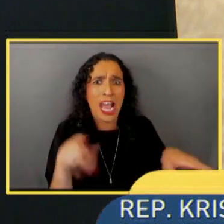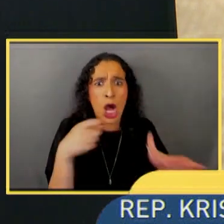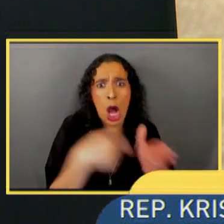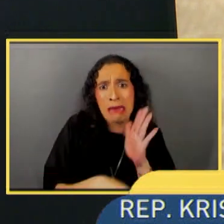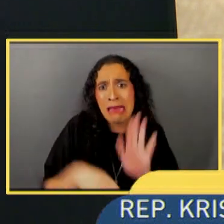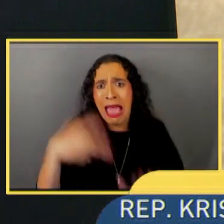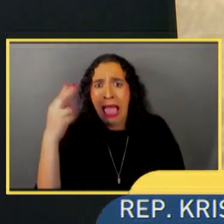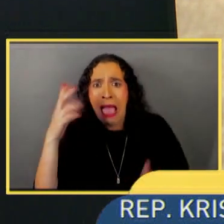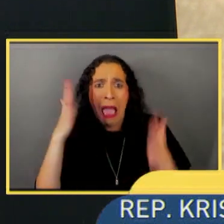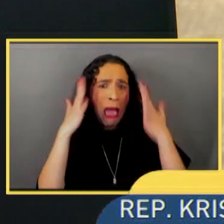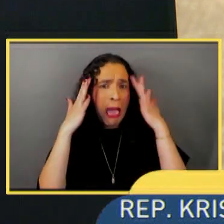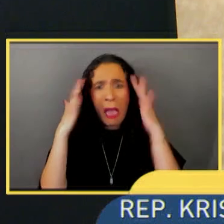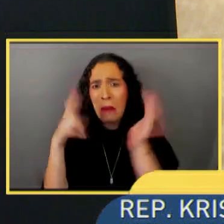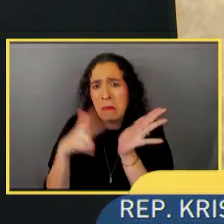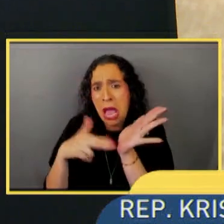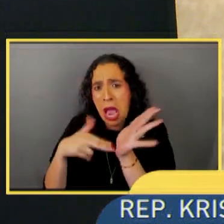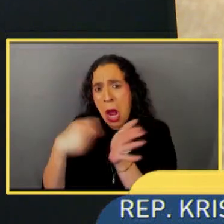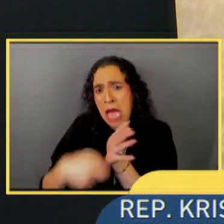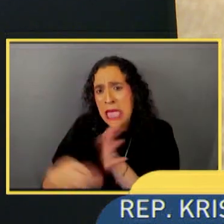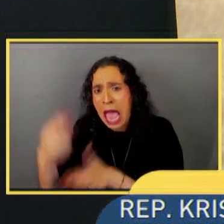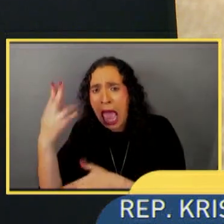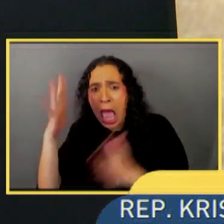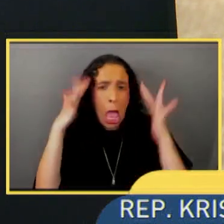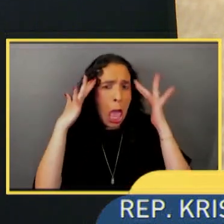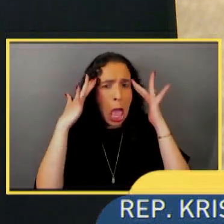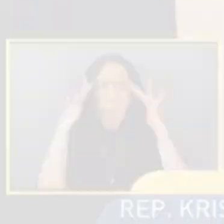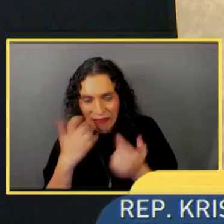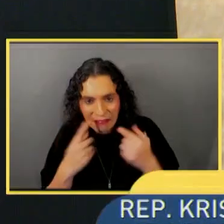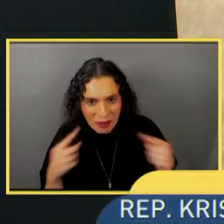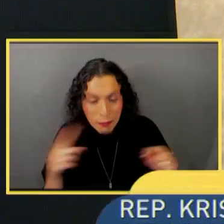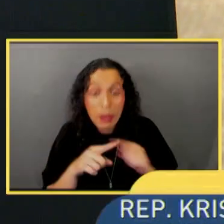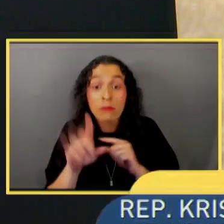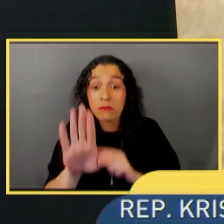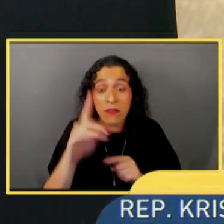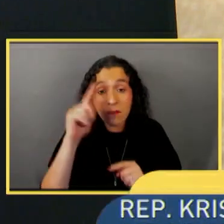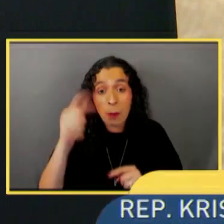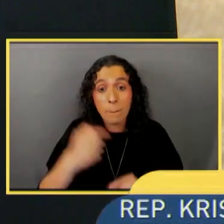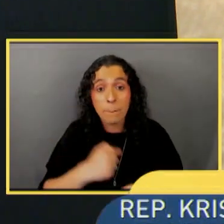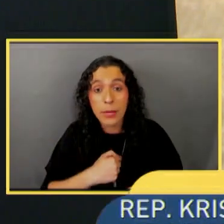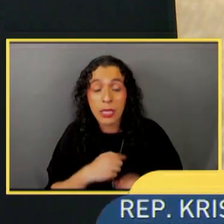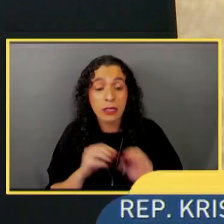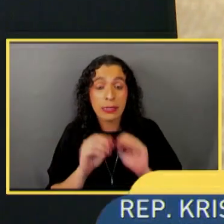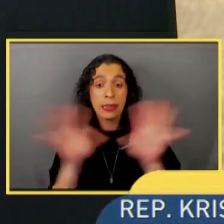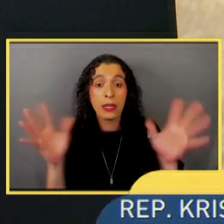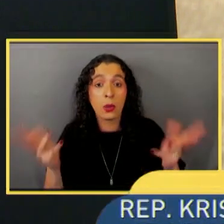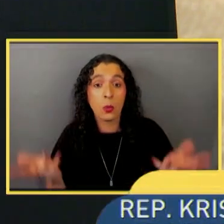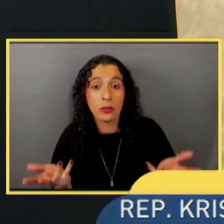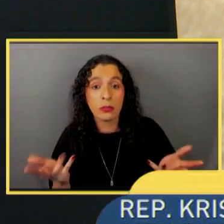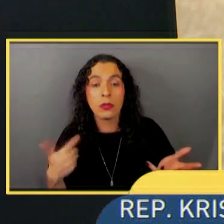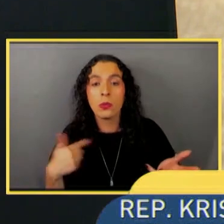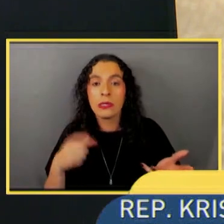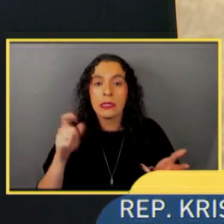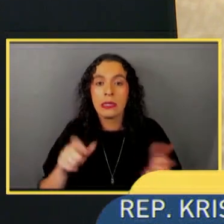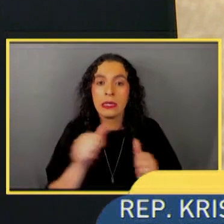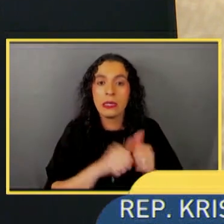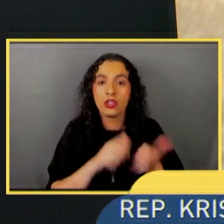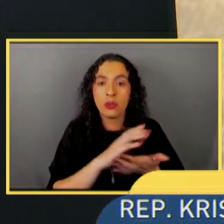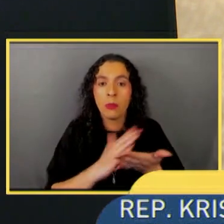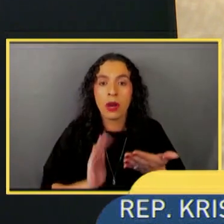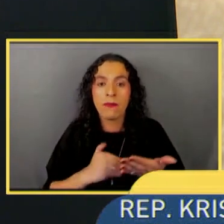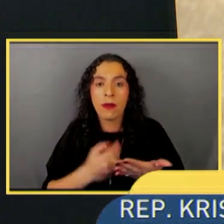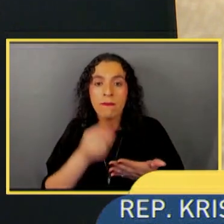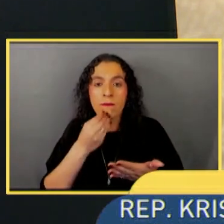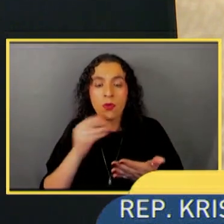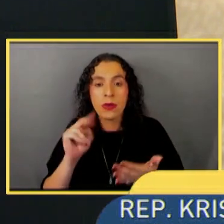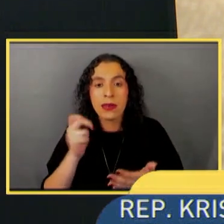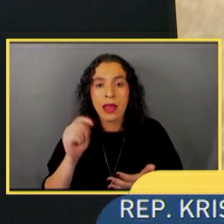who are struggling to afford food. We need every single element of our food security network to be talking to each